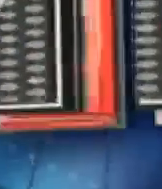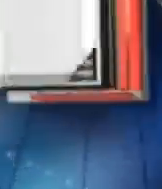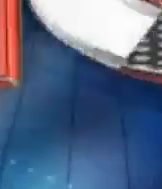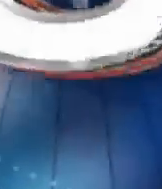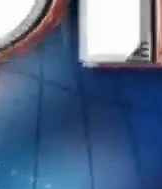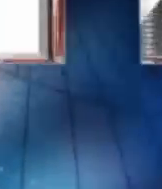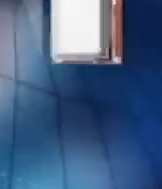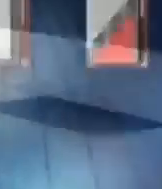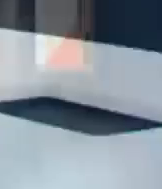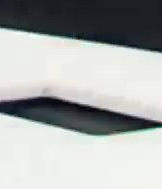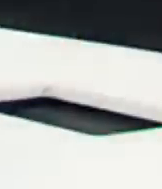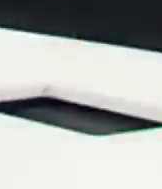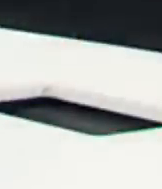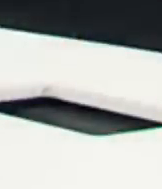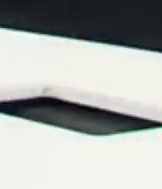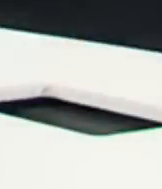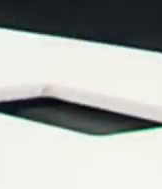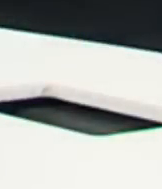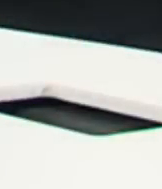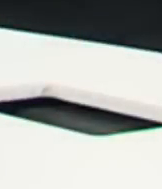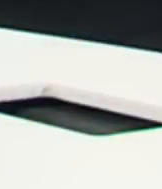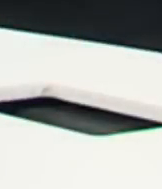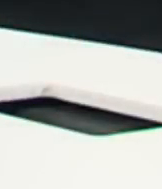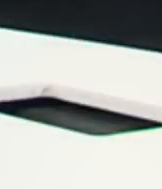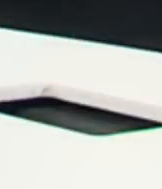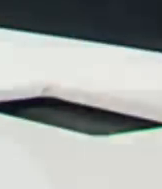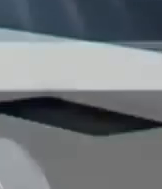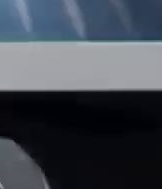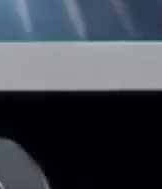NTV Tonight with Smriti Vidyarthi.